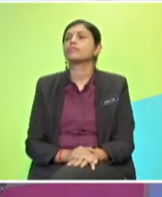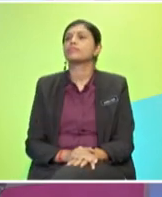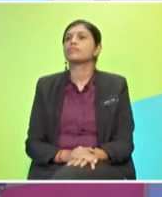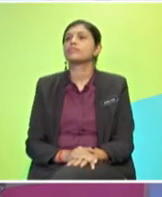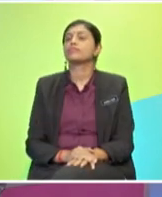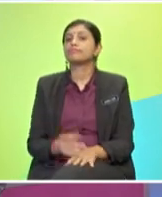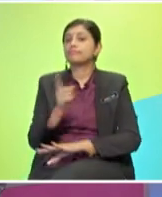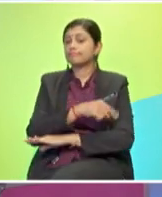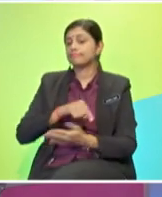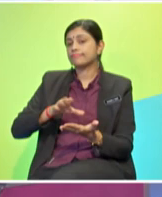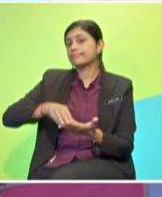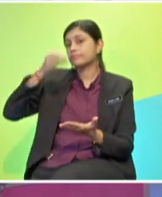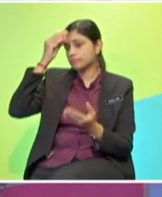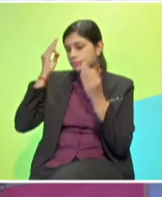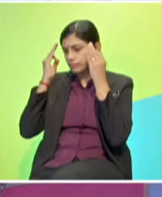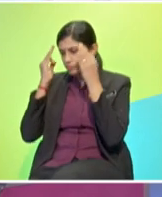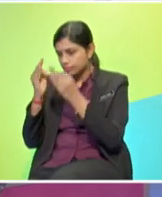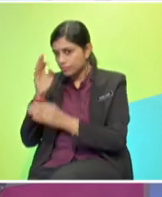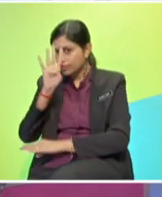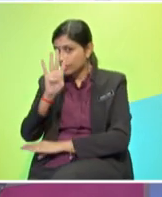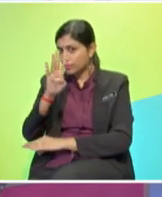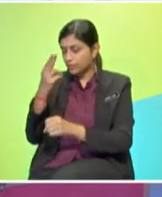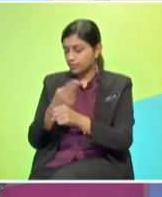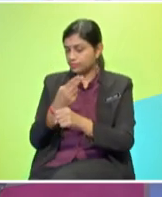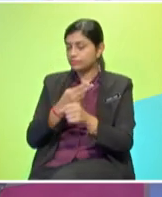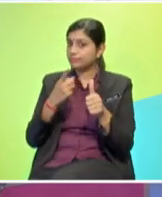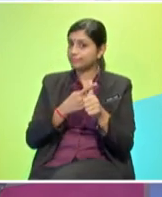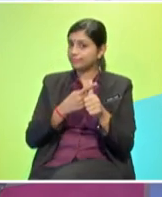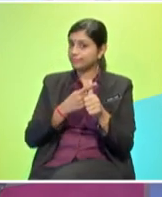hobbies. Okay. That are reading. All right.